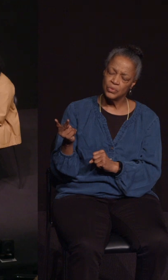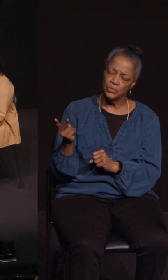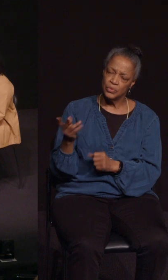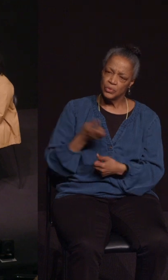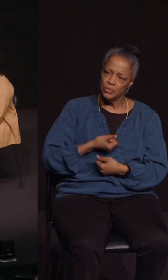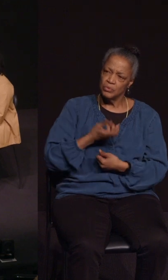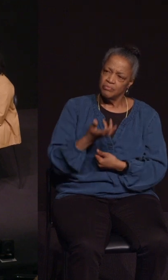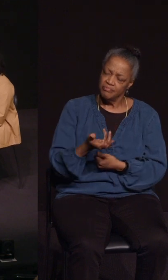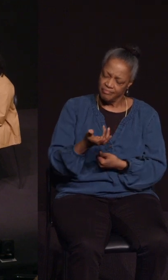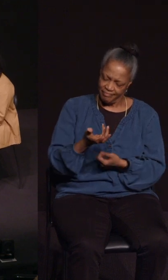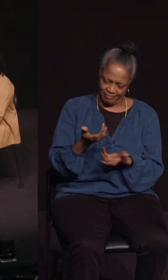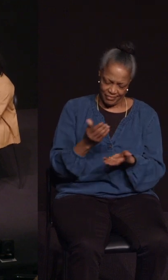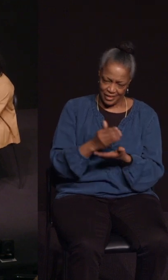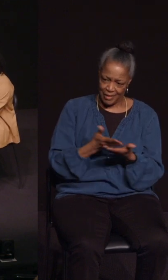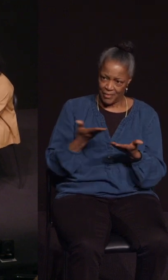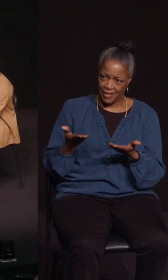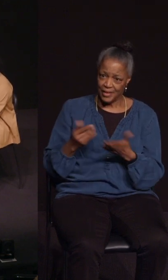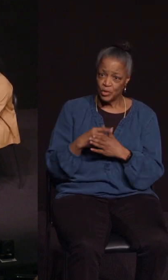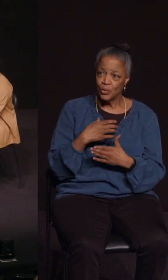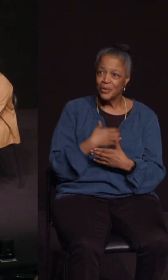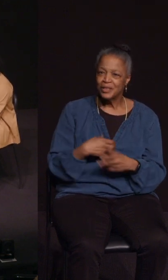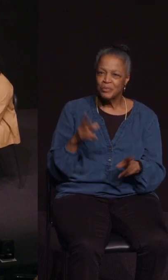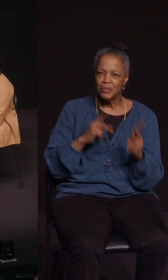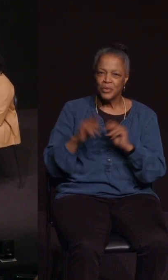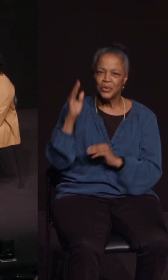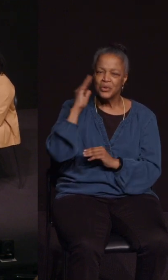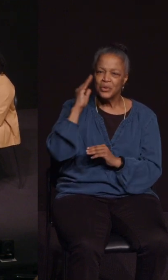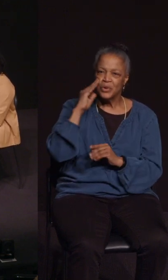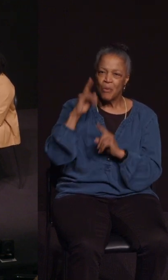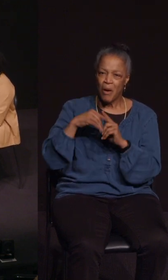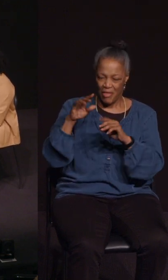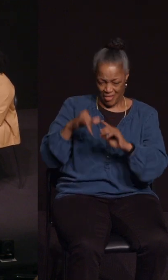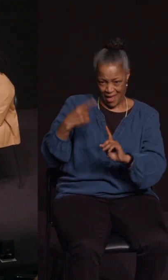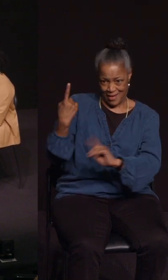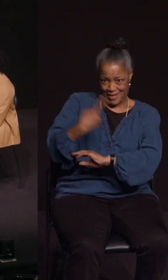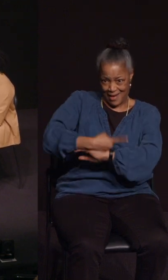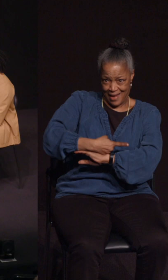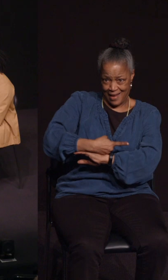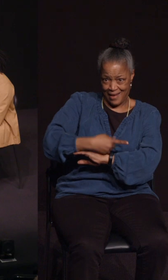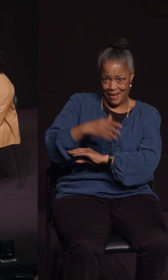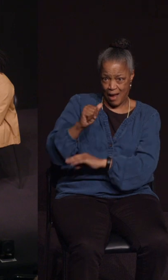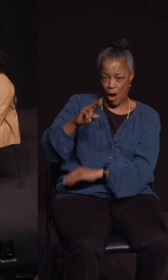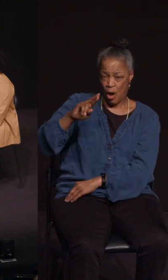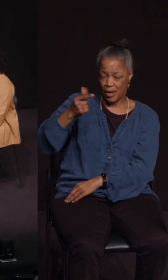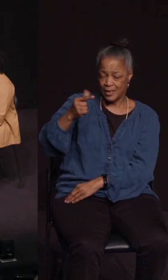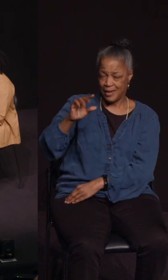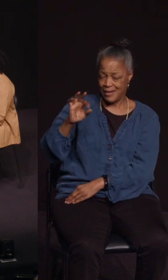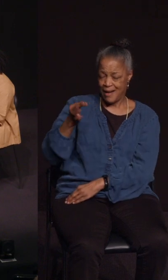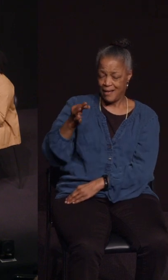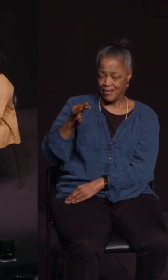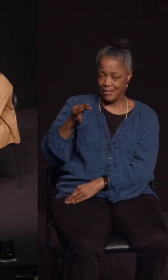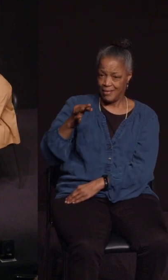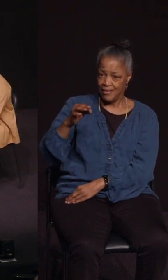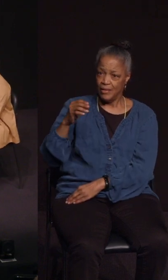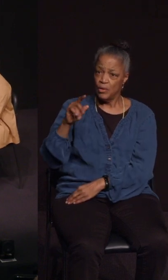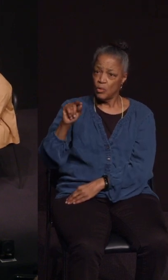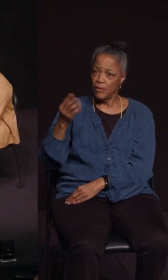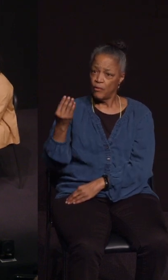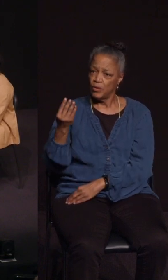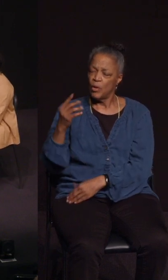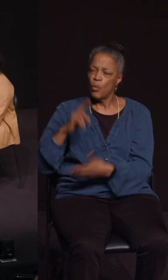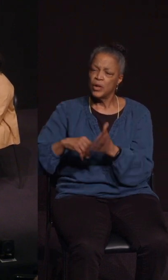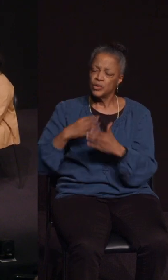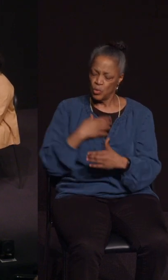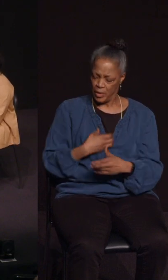what are some of the things that you wish people knew about that day, or perhaps what you wish people knew about